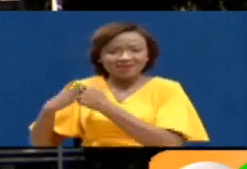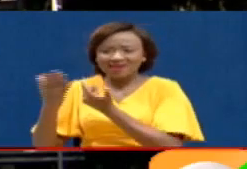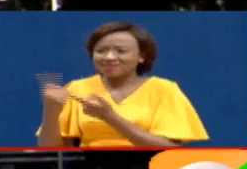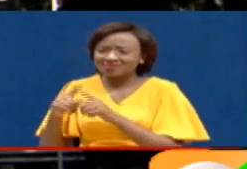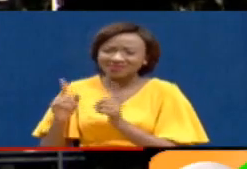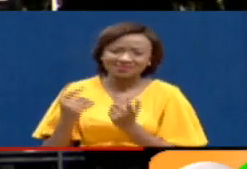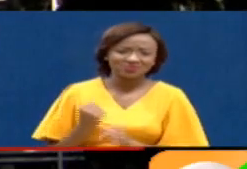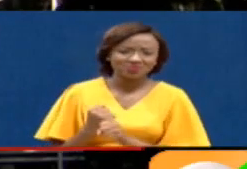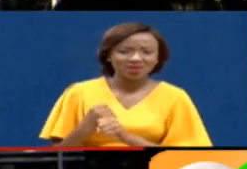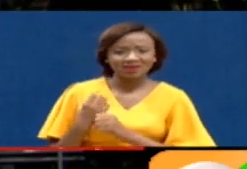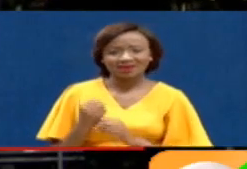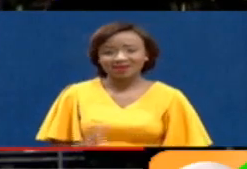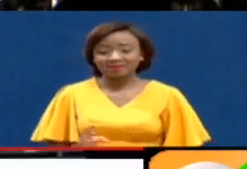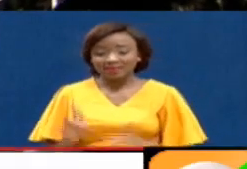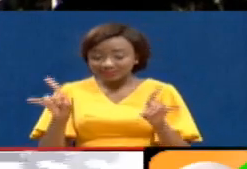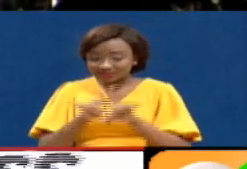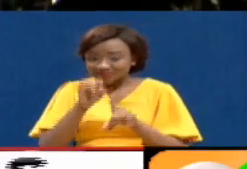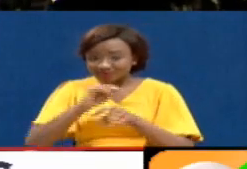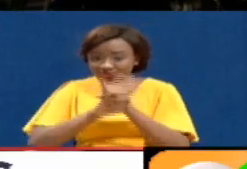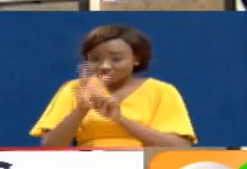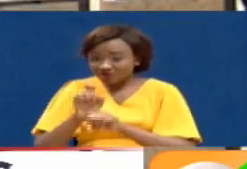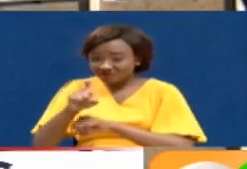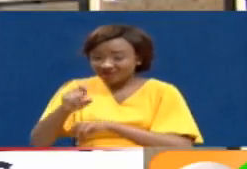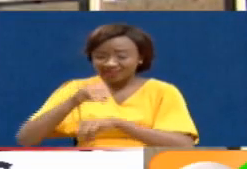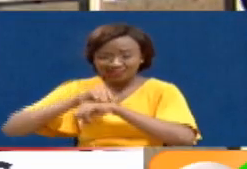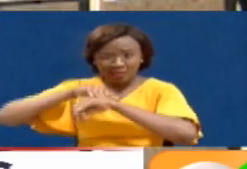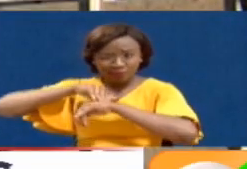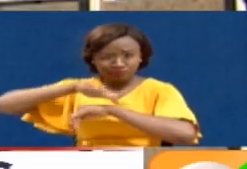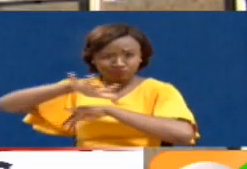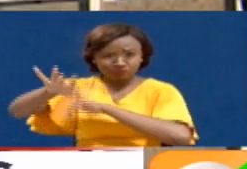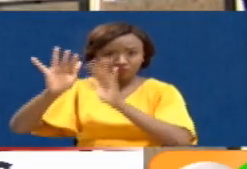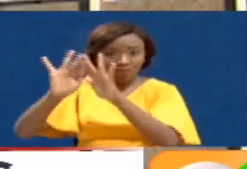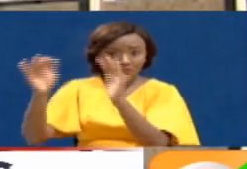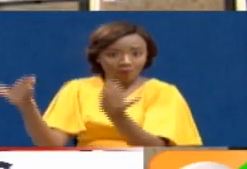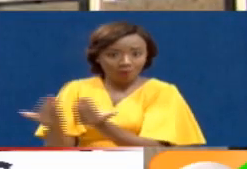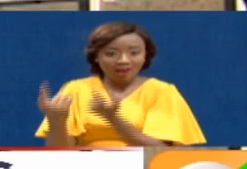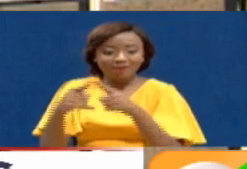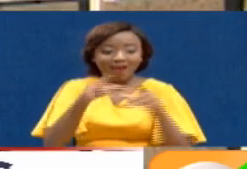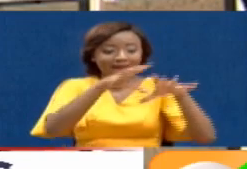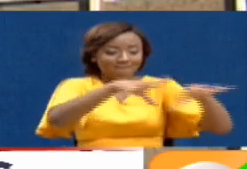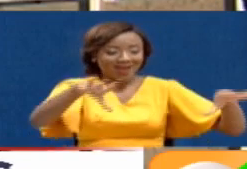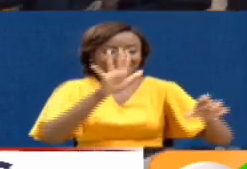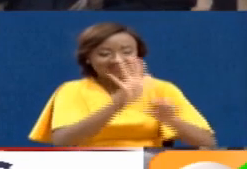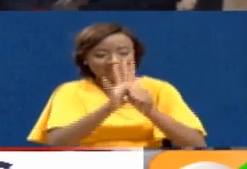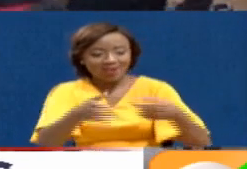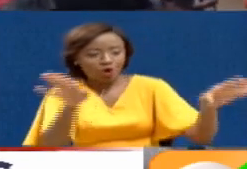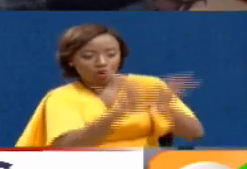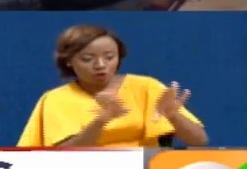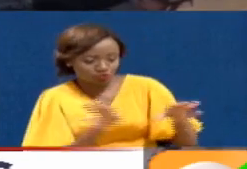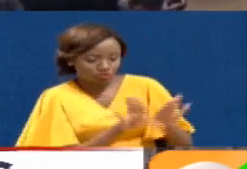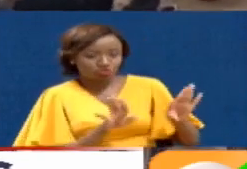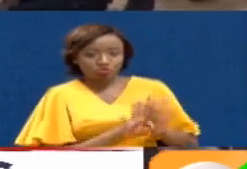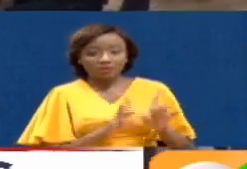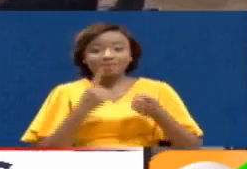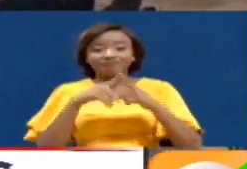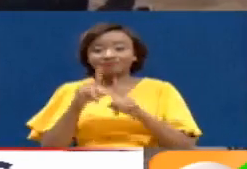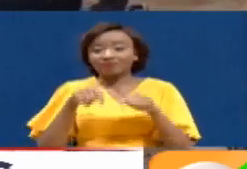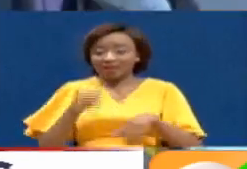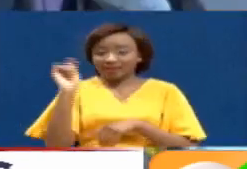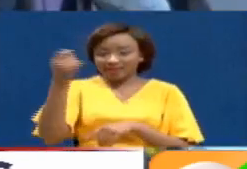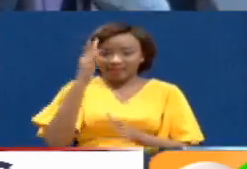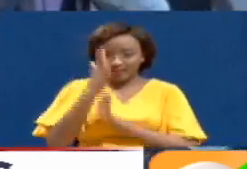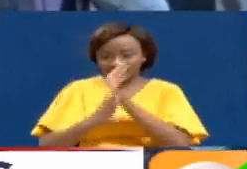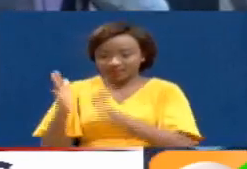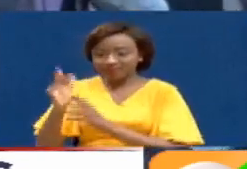With the virus spreading like bushfire across the globe, closure of open markets was made one of Kenya's response